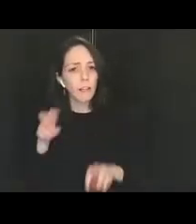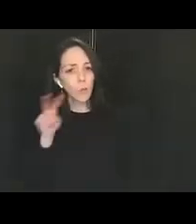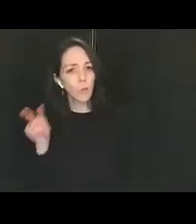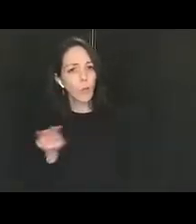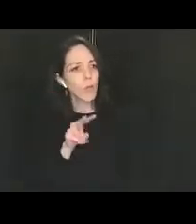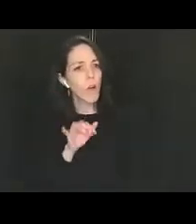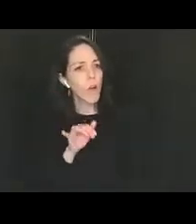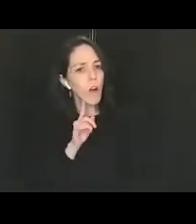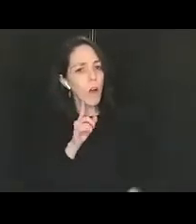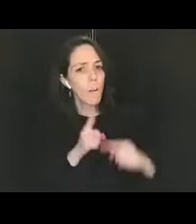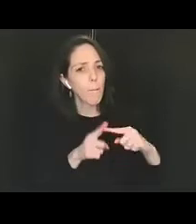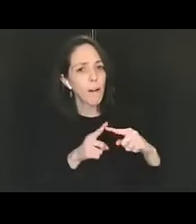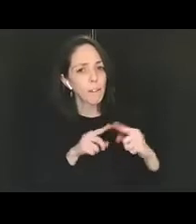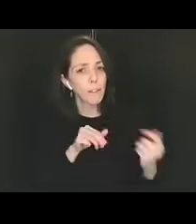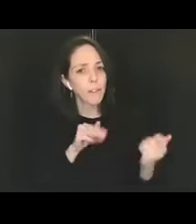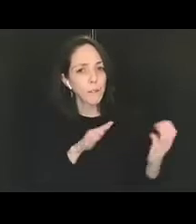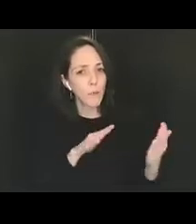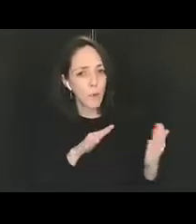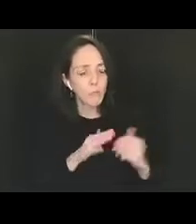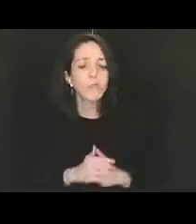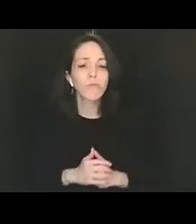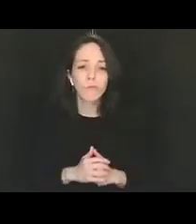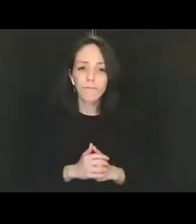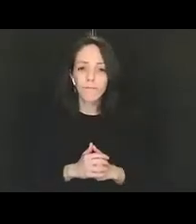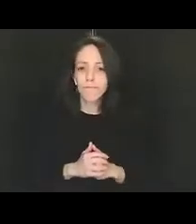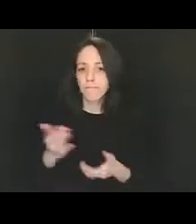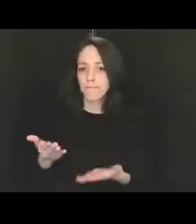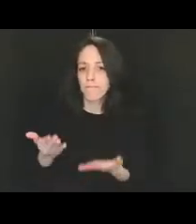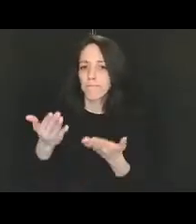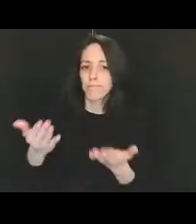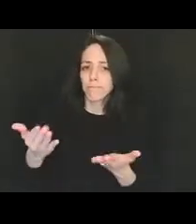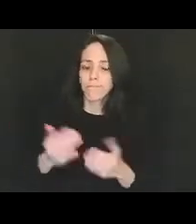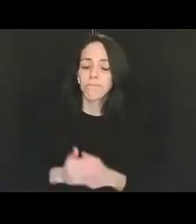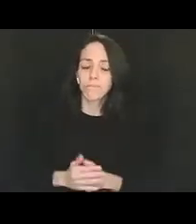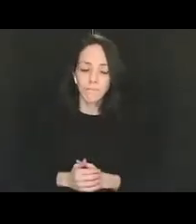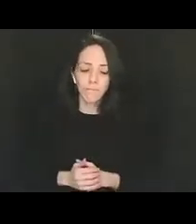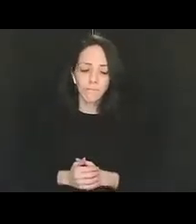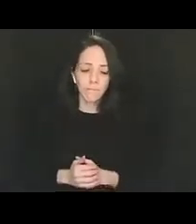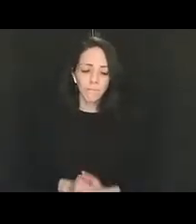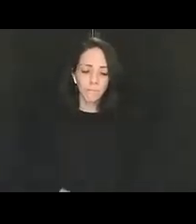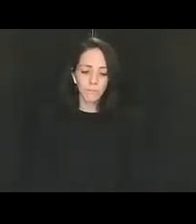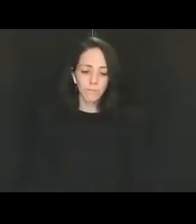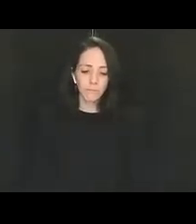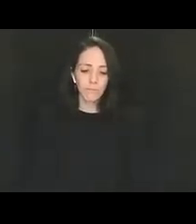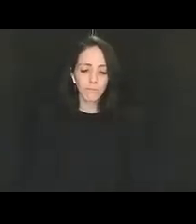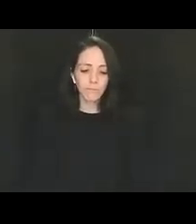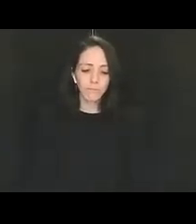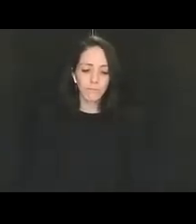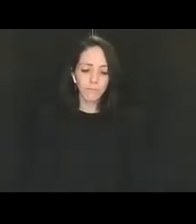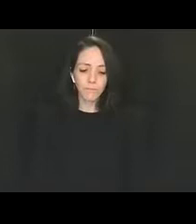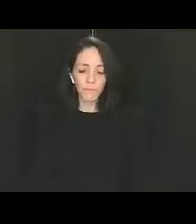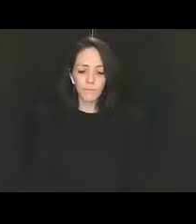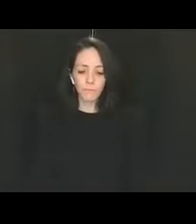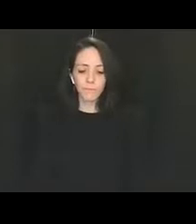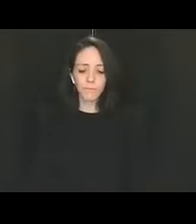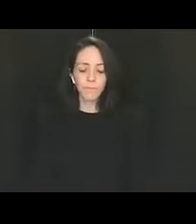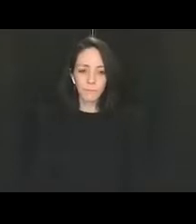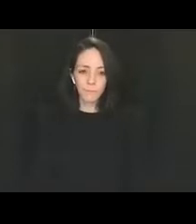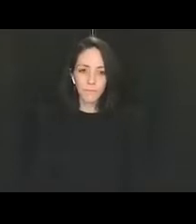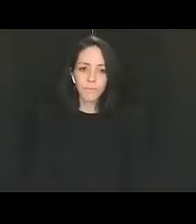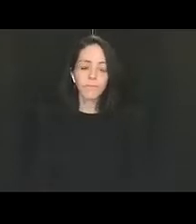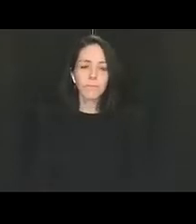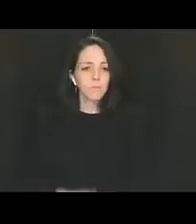So again, this is another kind of a role model type of thing where we can put our affordable housing near